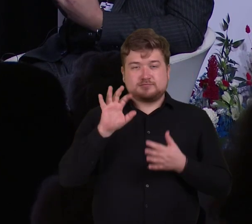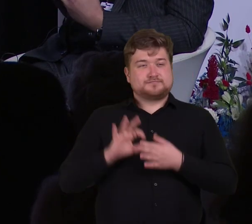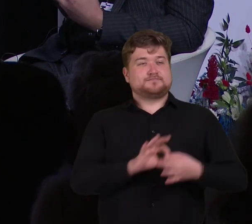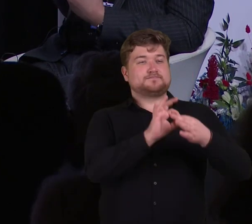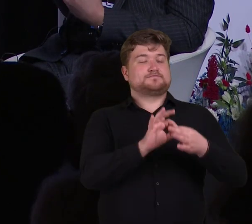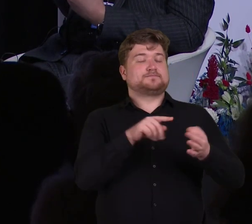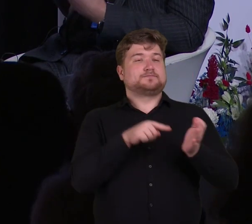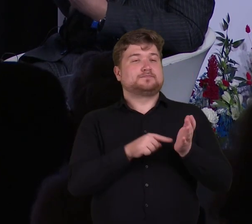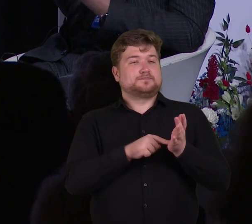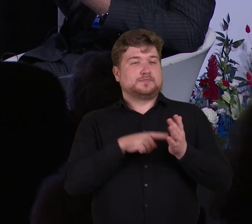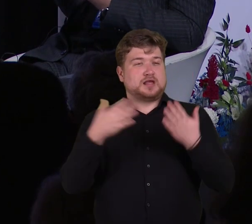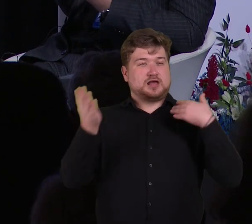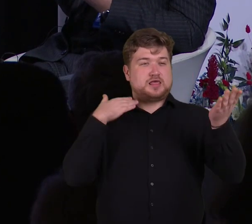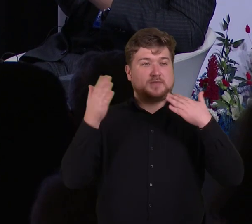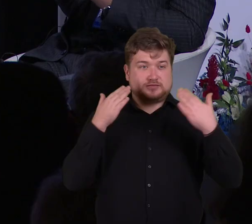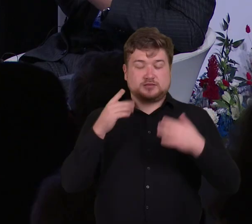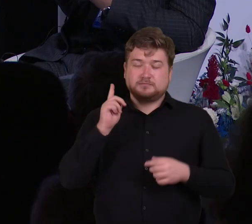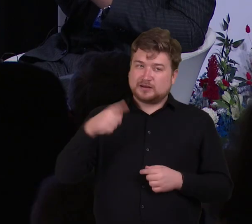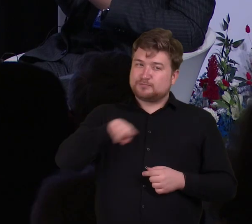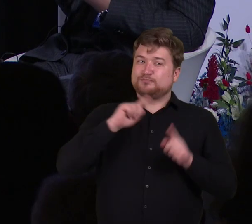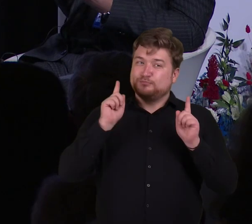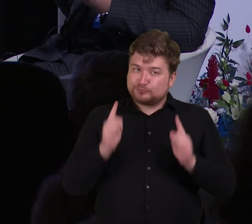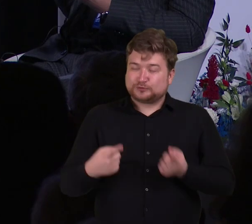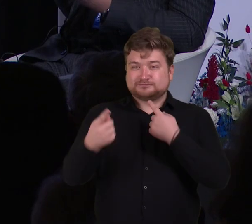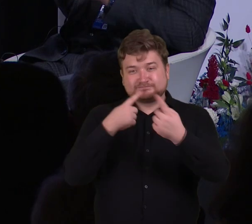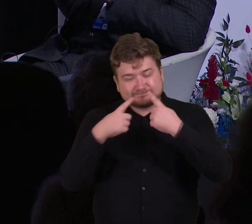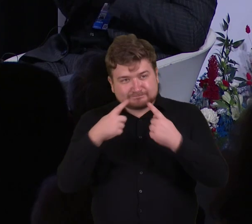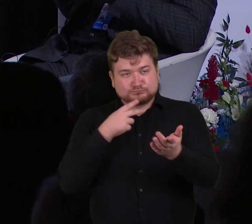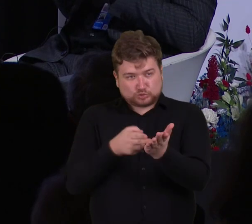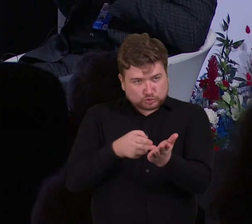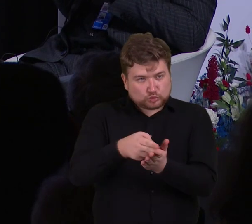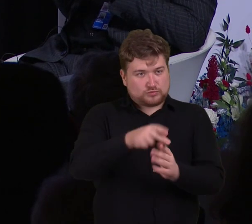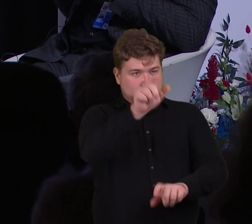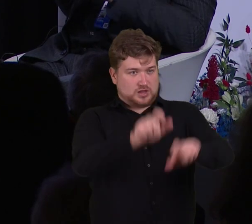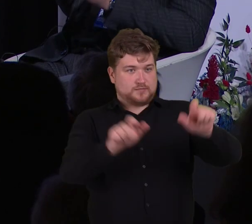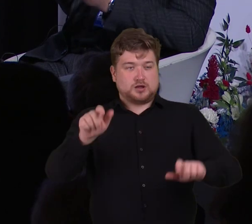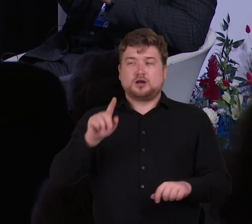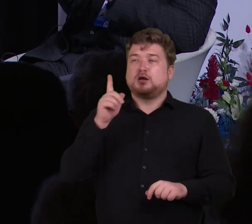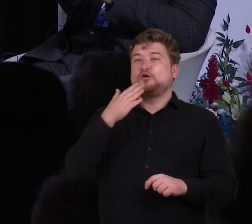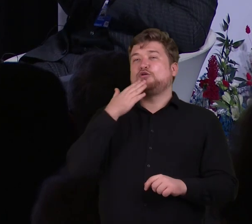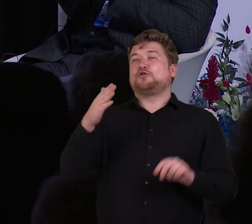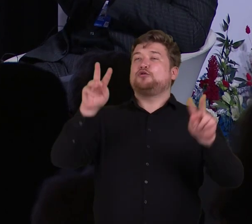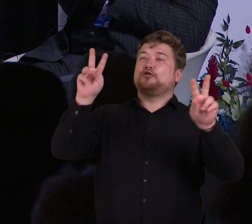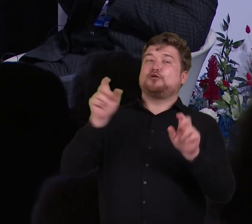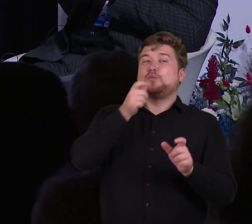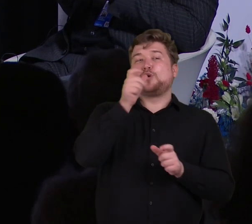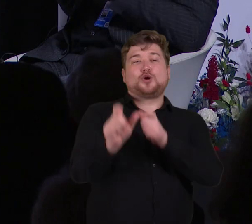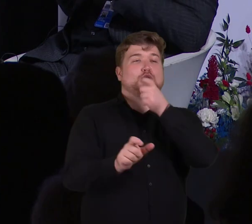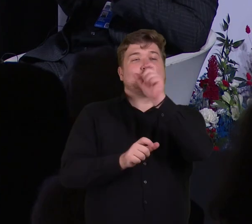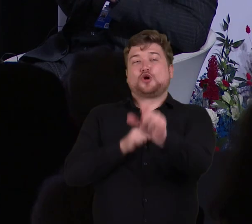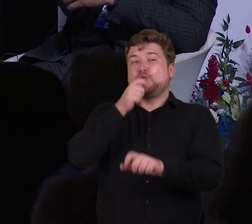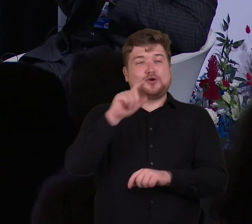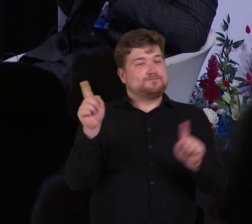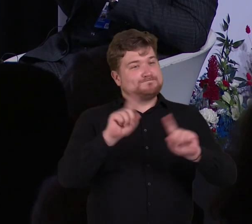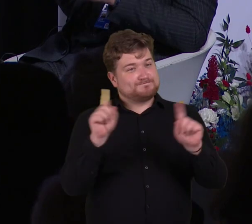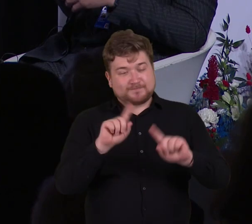has been mentioned. I guess we should start to talk honestly with the population, with inhabitants, because frequently we're just using